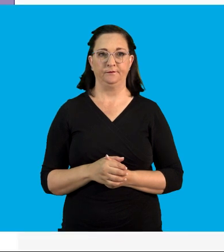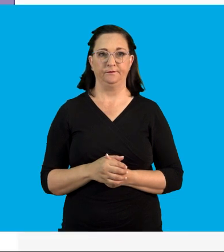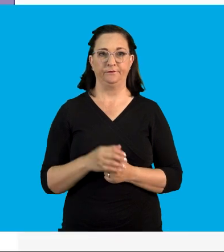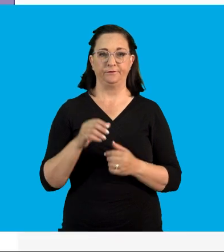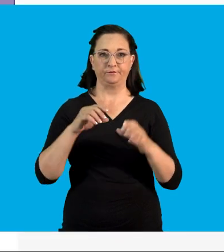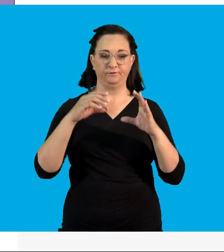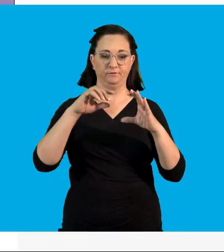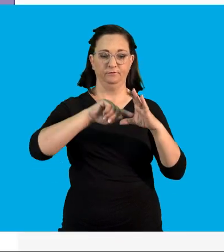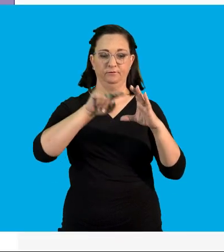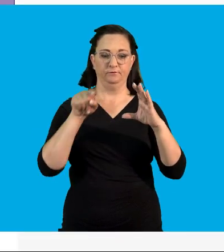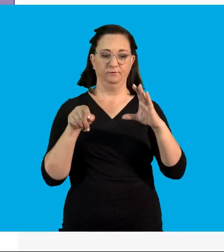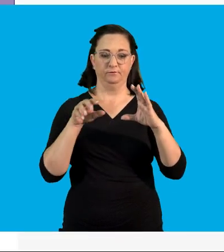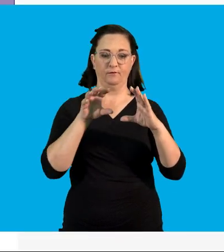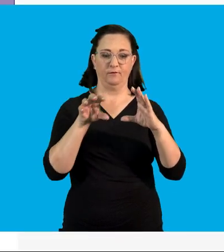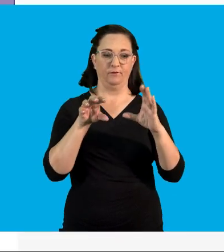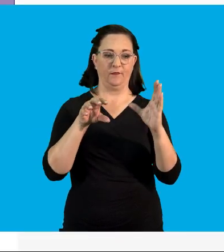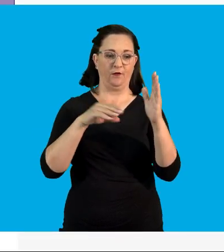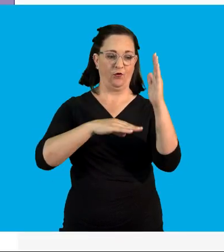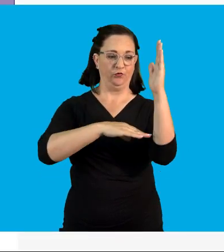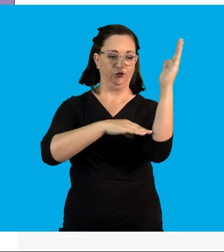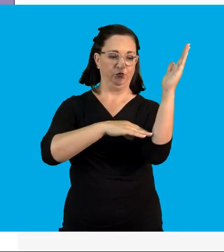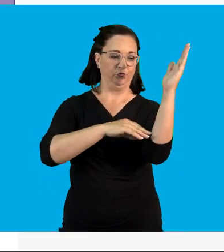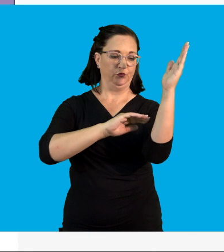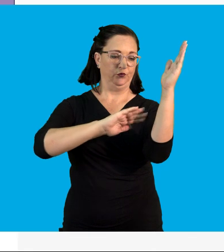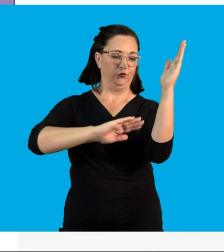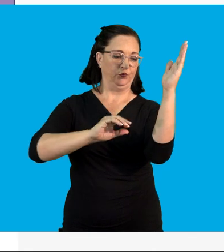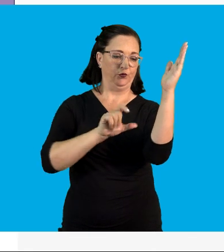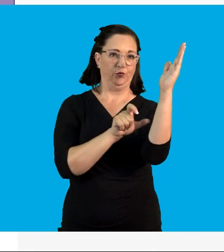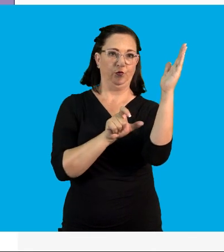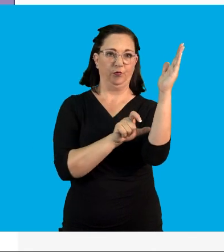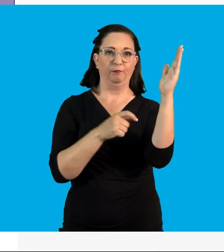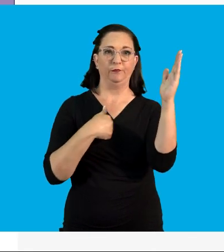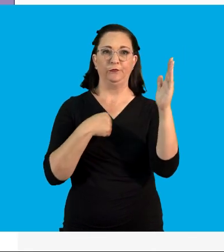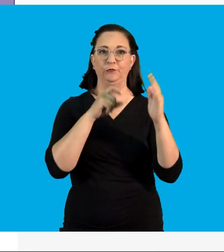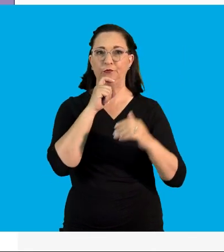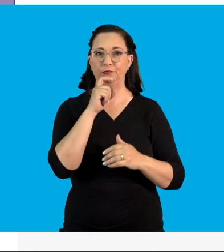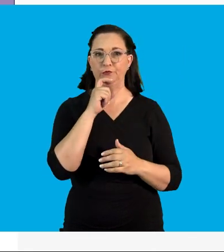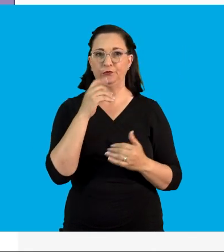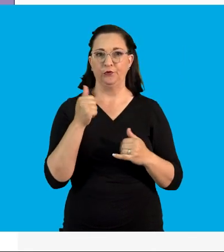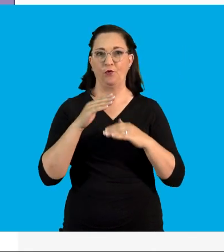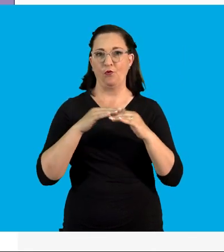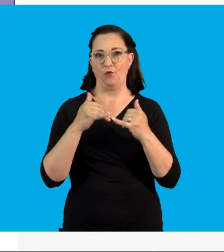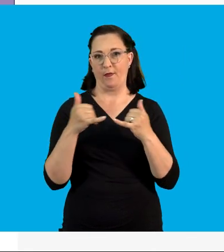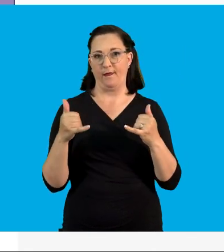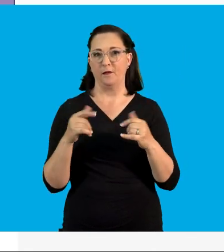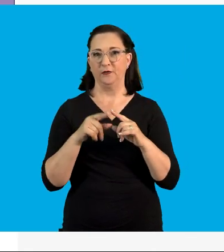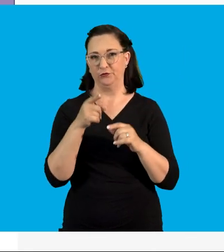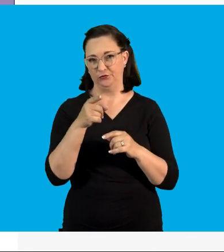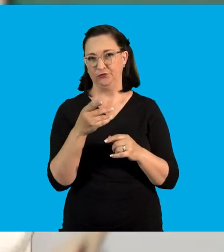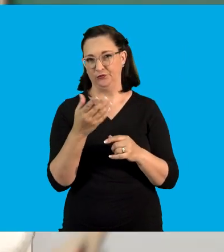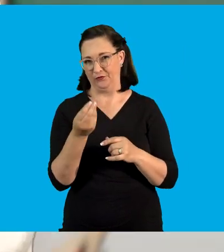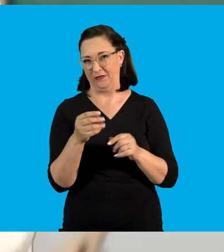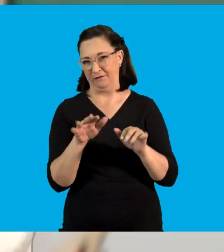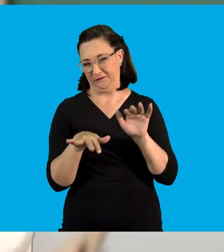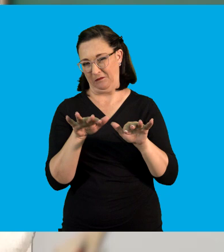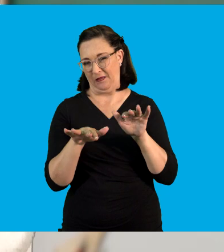Here's our protractor. We are now going to measure the angle. I am using an online protractor. It's a similar one to what you